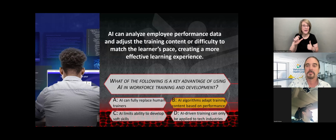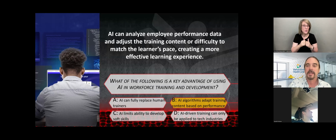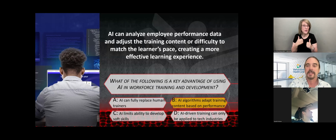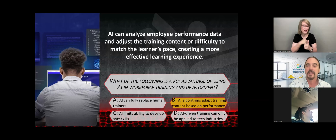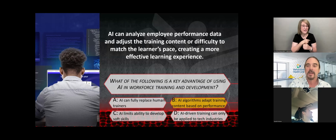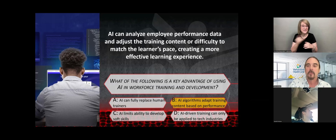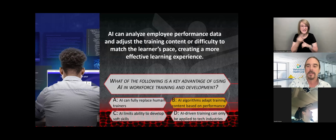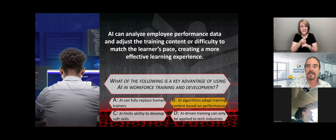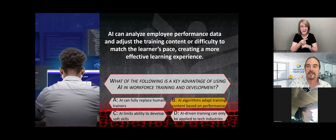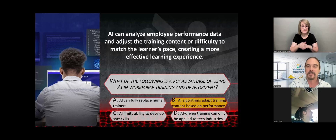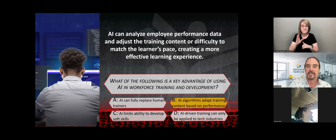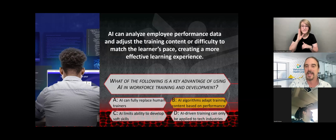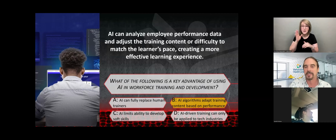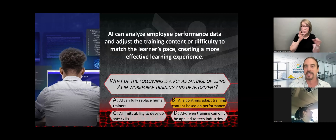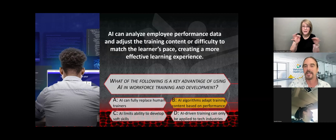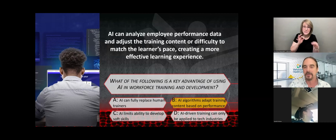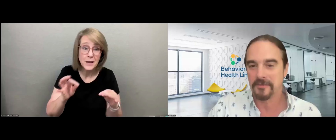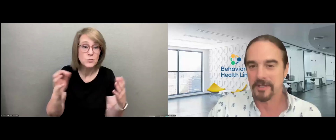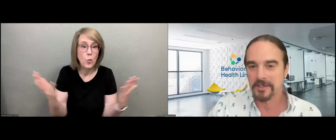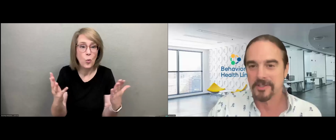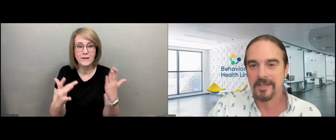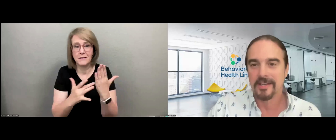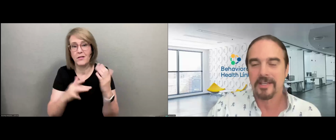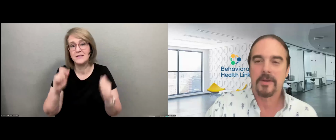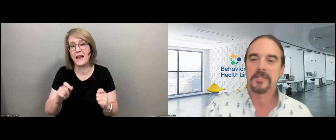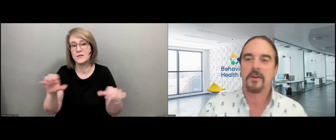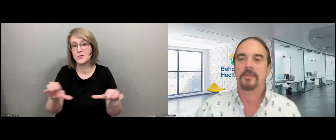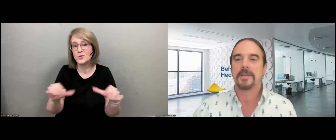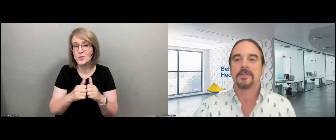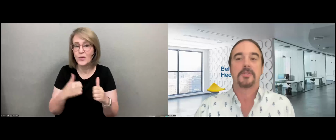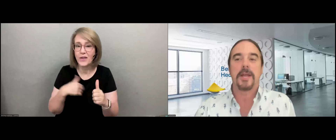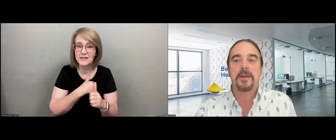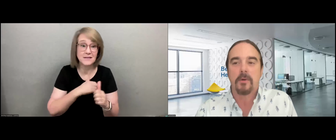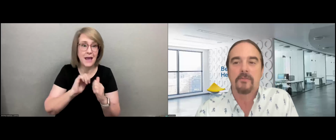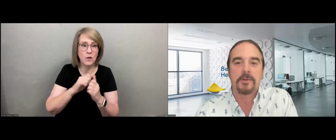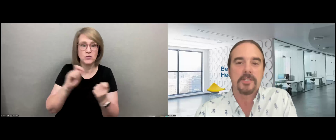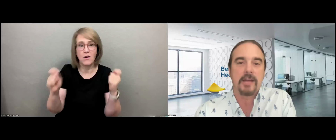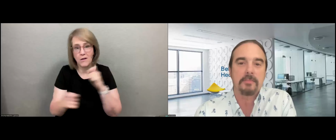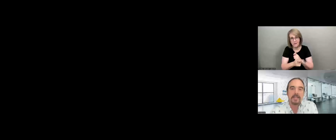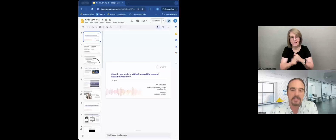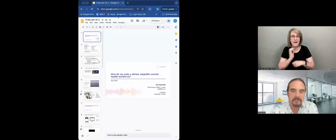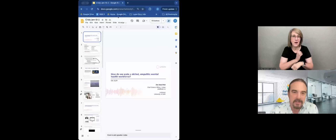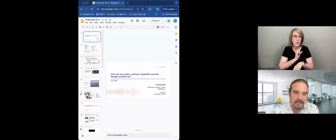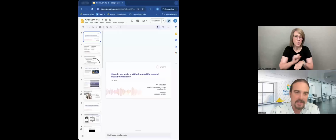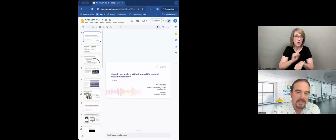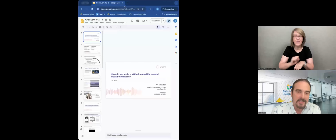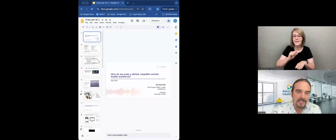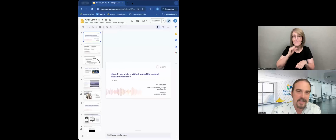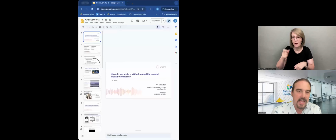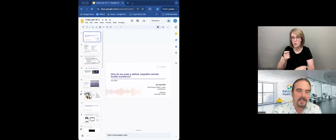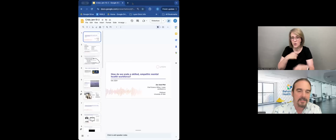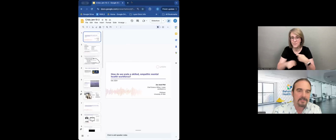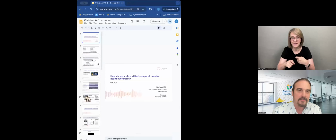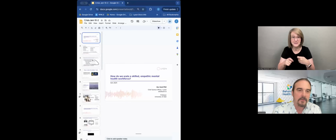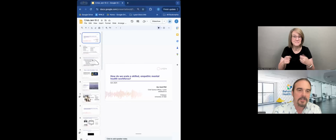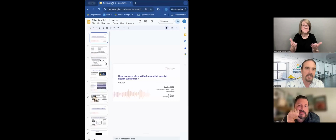going to explain what technologies actually can do for us in ways that augment our strained workforce and not replace it.